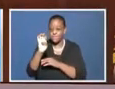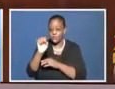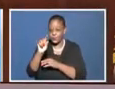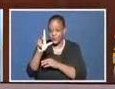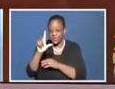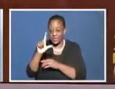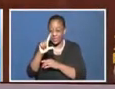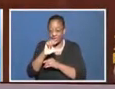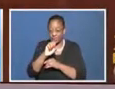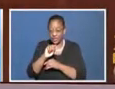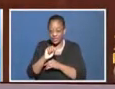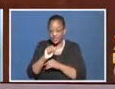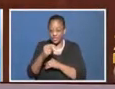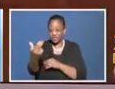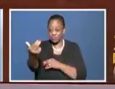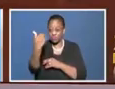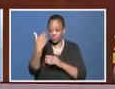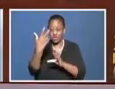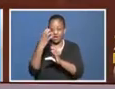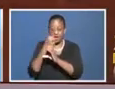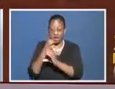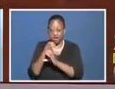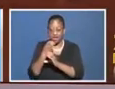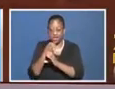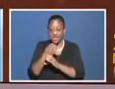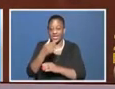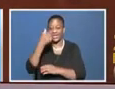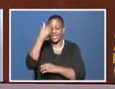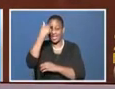of that vehicle, hitting